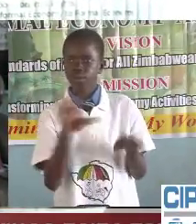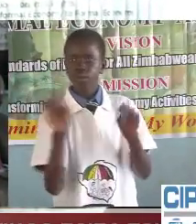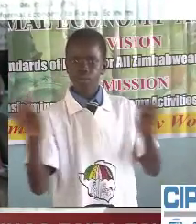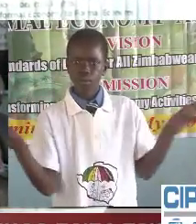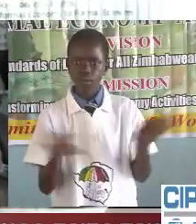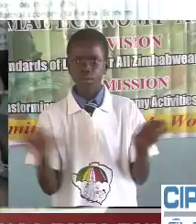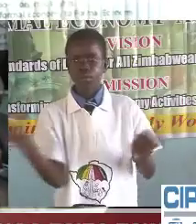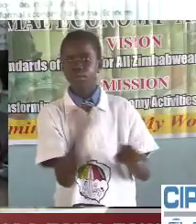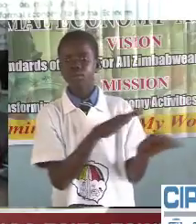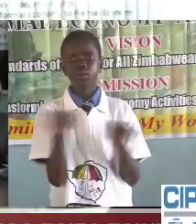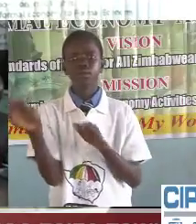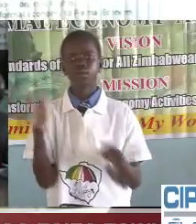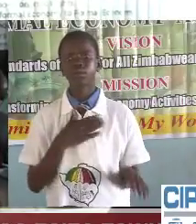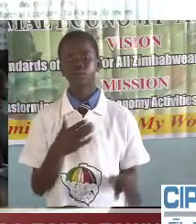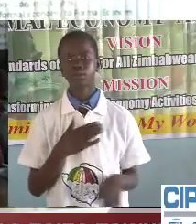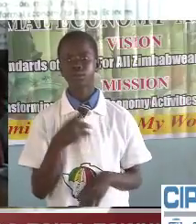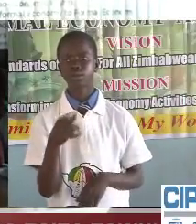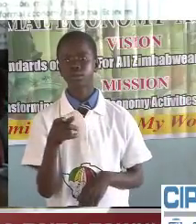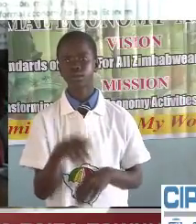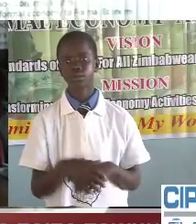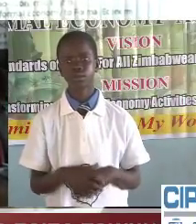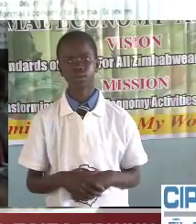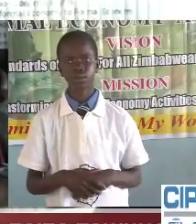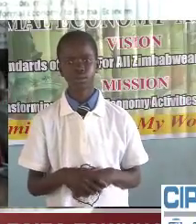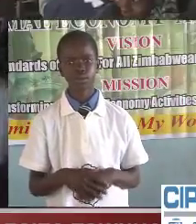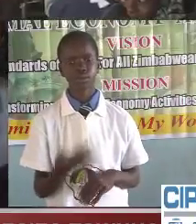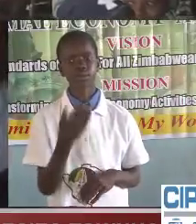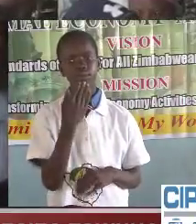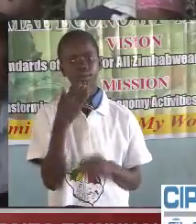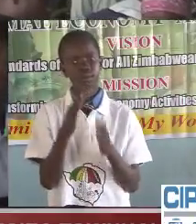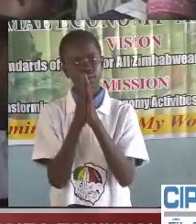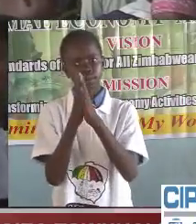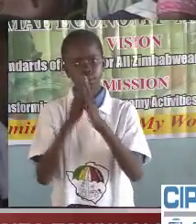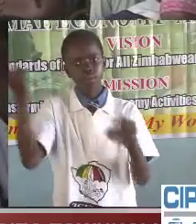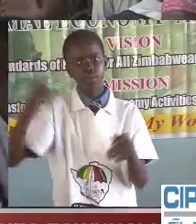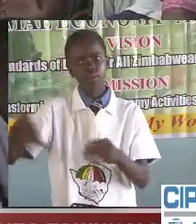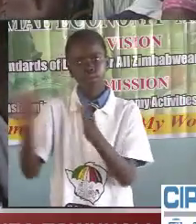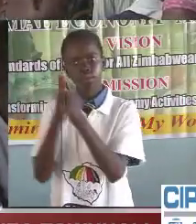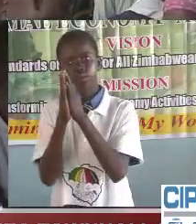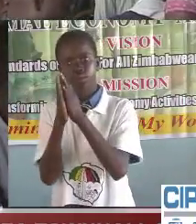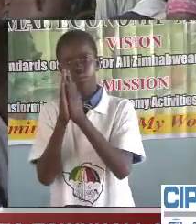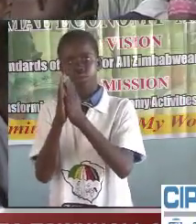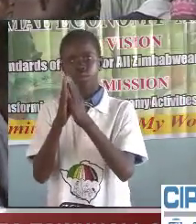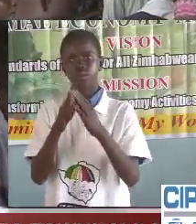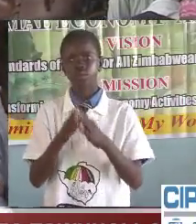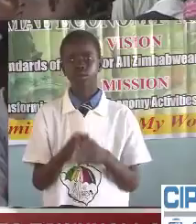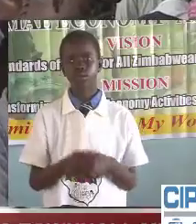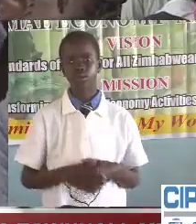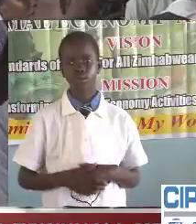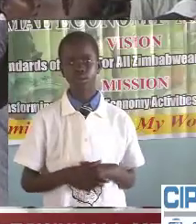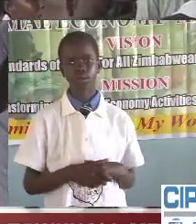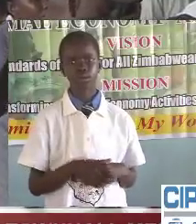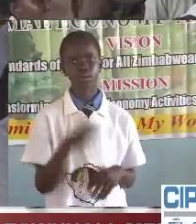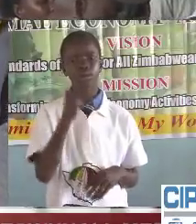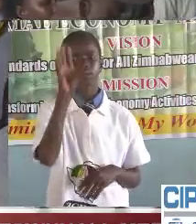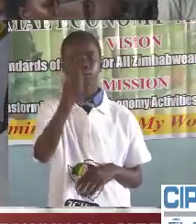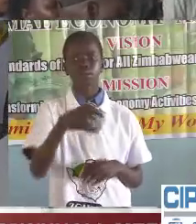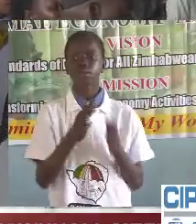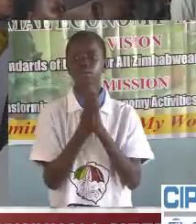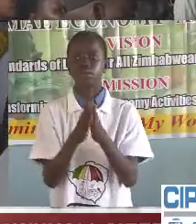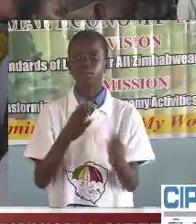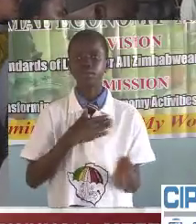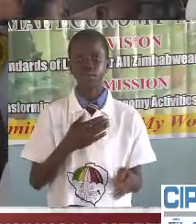the pressure. In churches, in some churches, when the